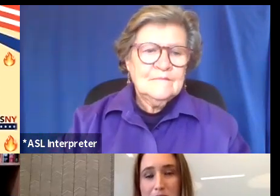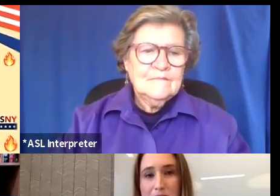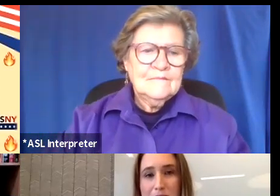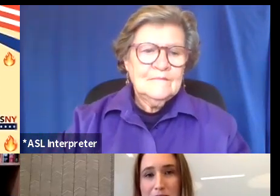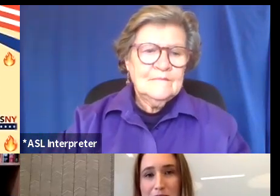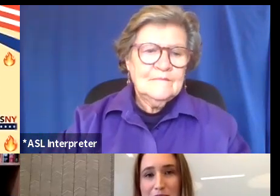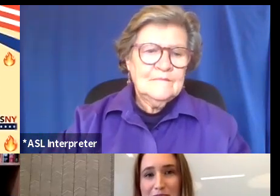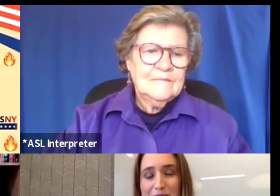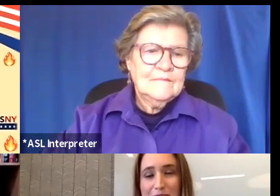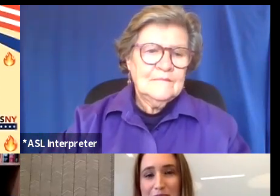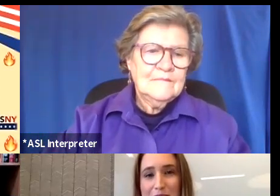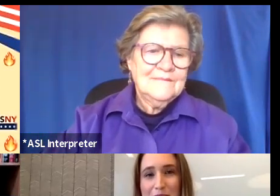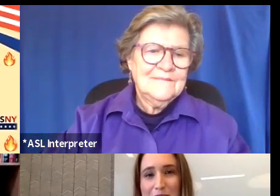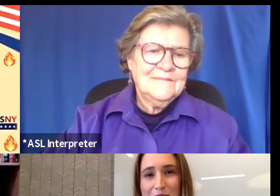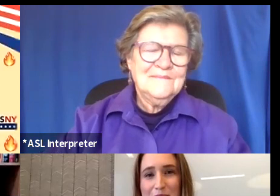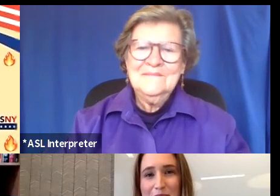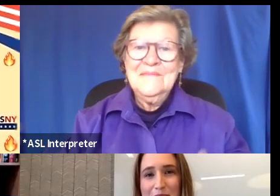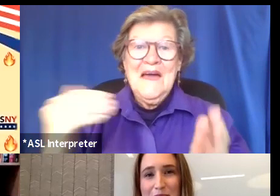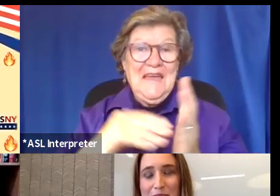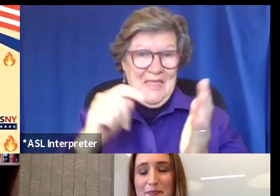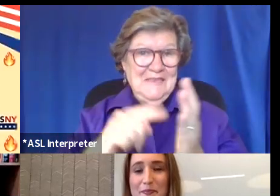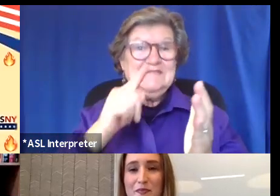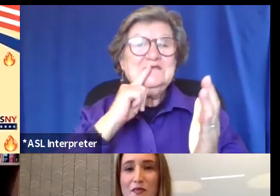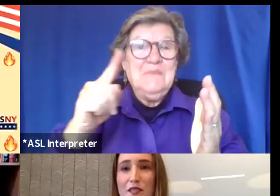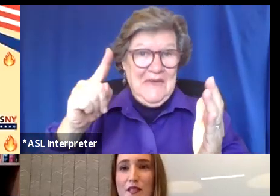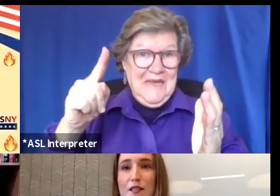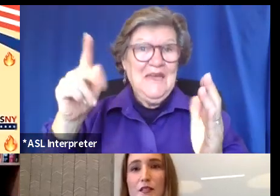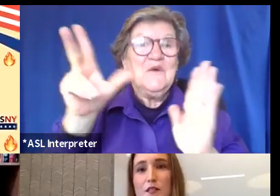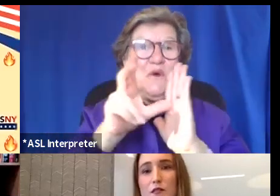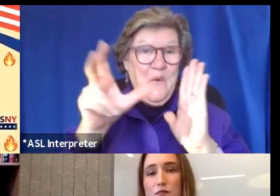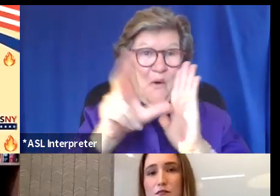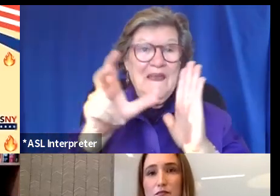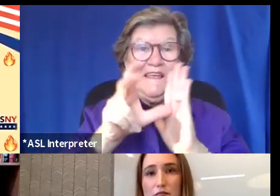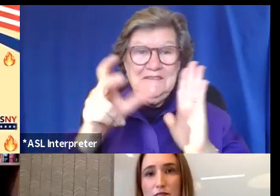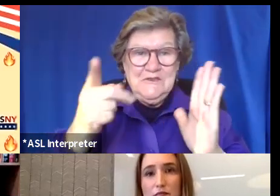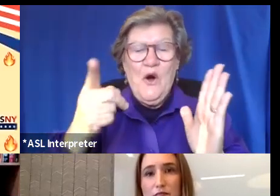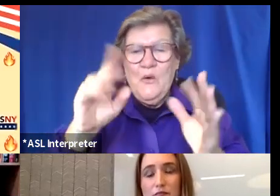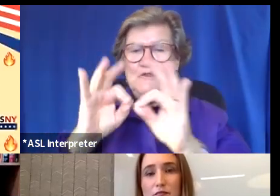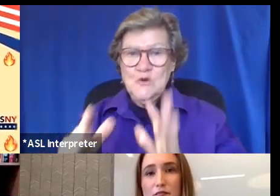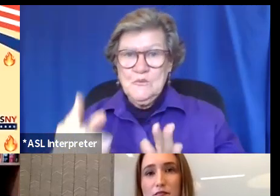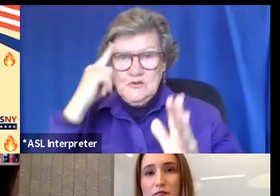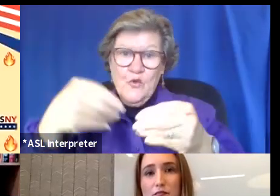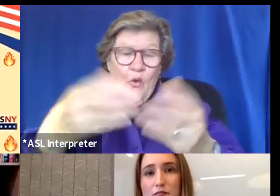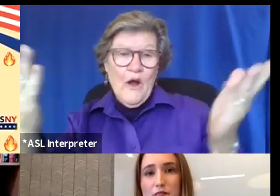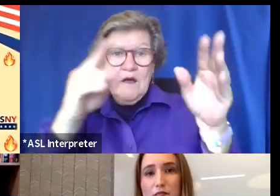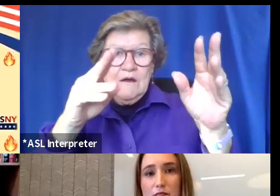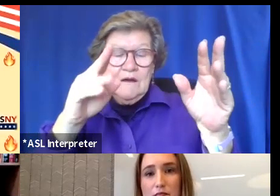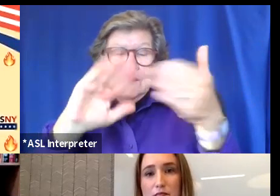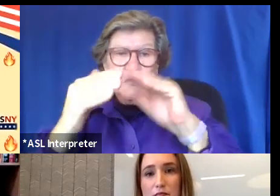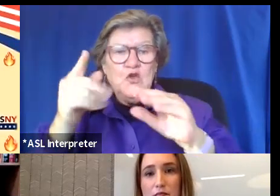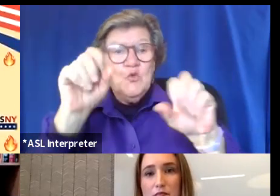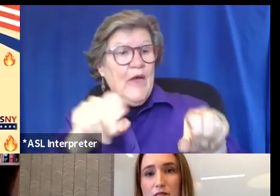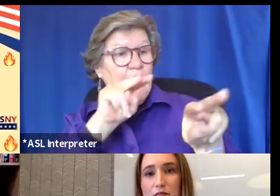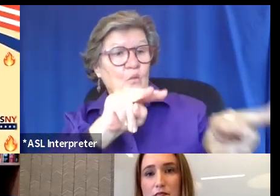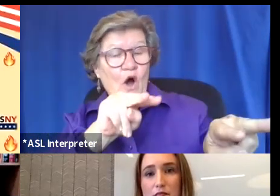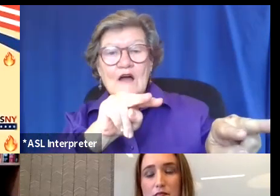thank again our ASL interpreters here for providing this to the community. And you can watch this recording